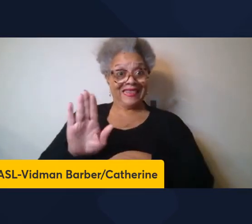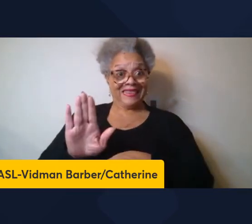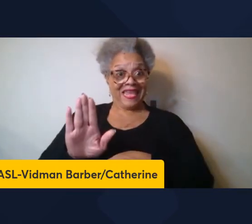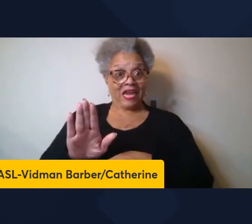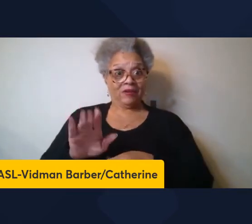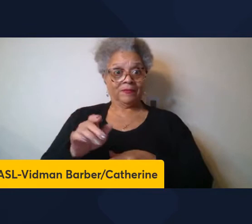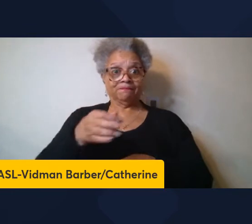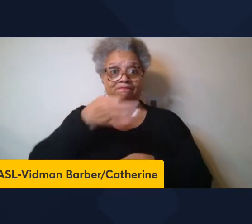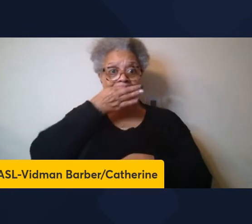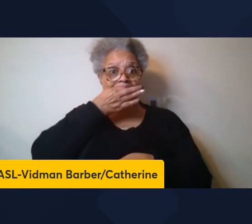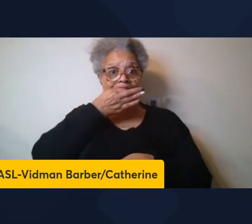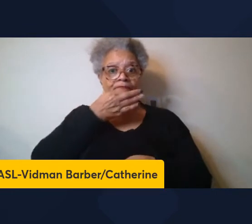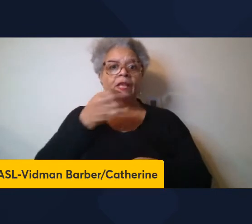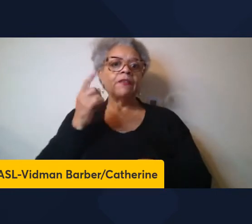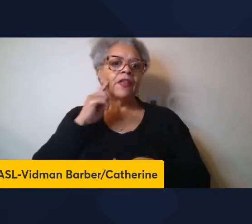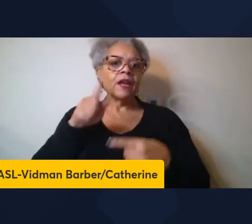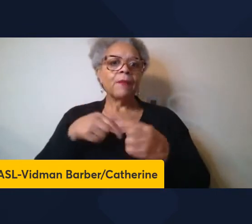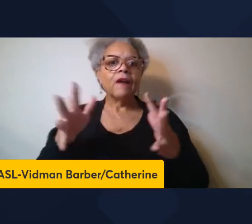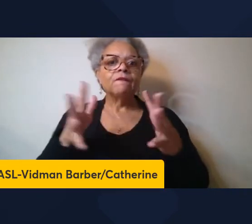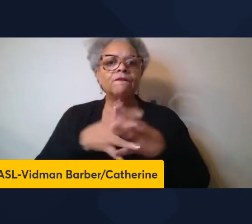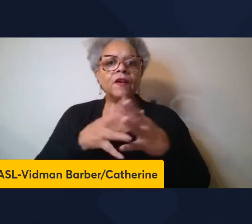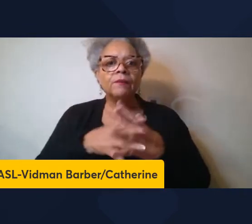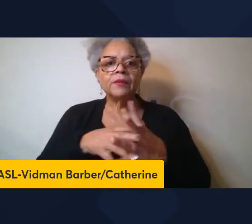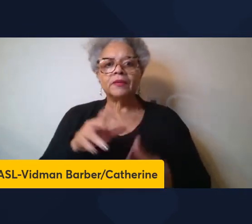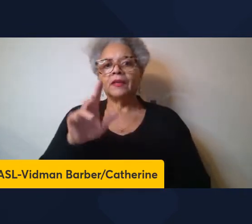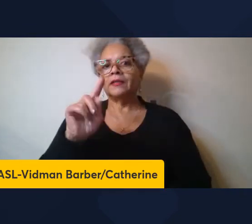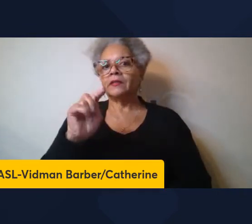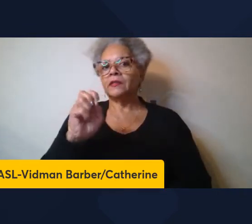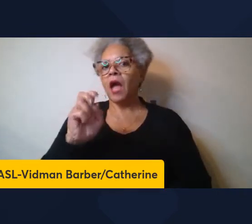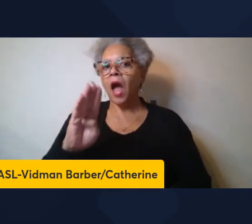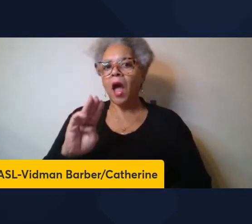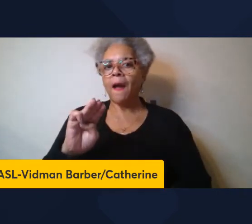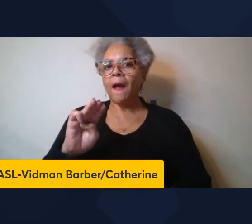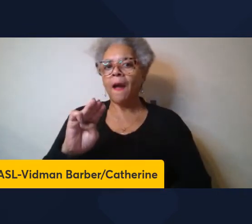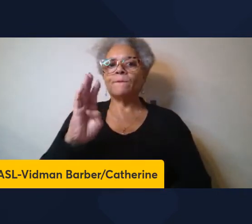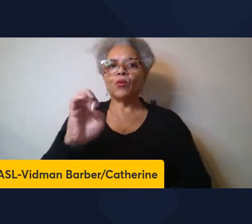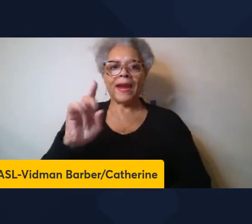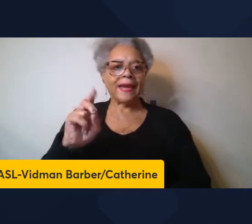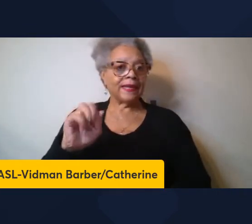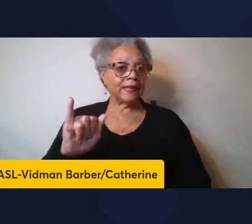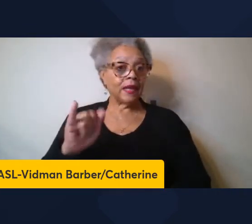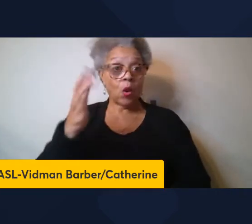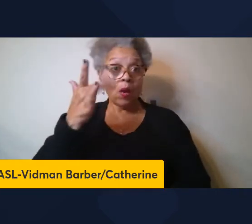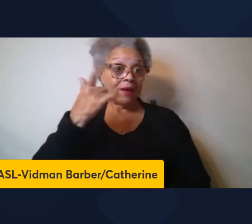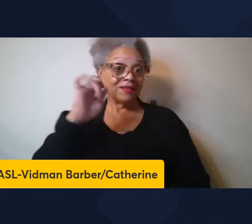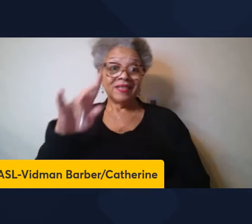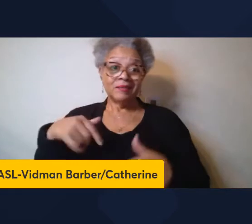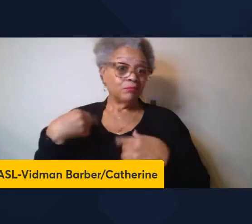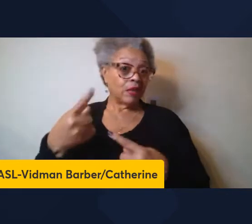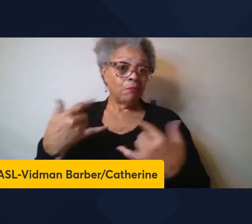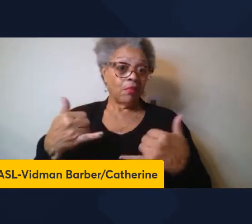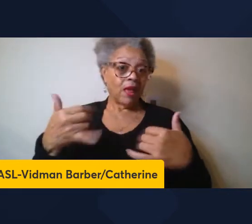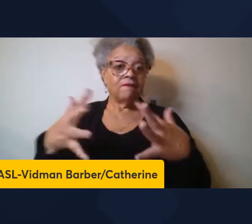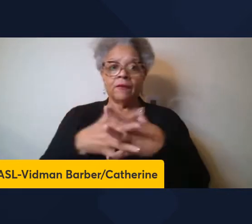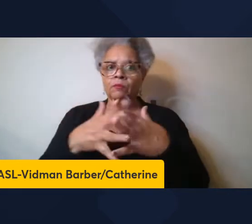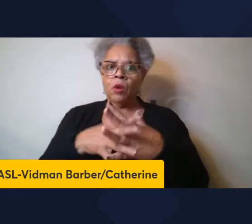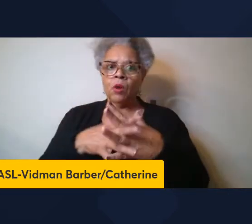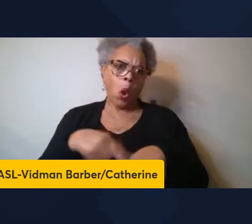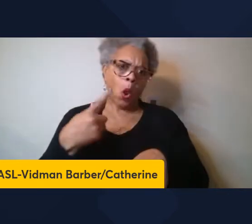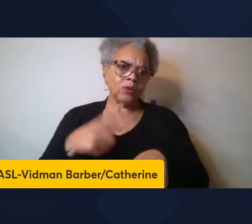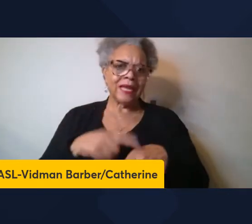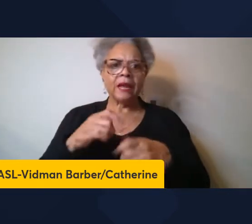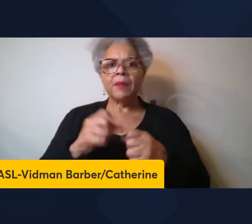about football, a lot of people will tell me Tom Brady, right? That's because Tom Brady has been in the game for a long while. A lot of